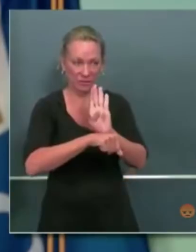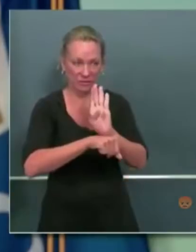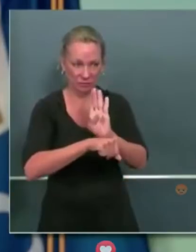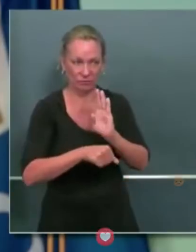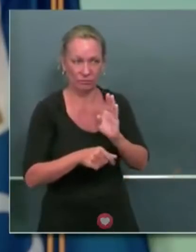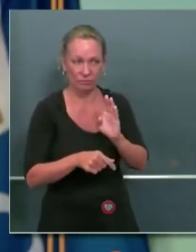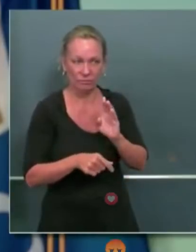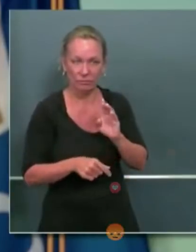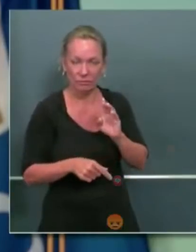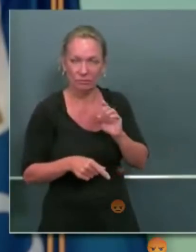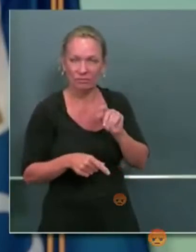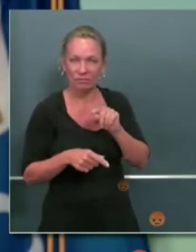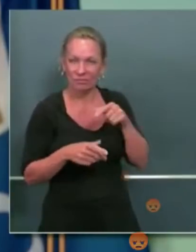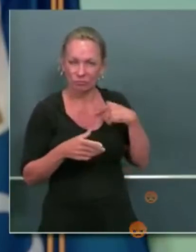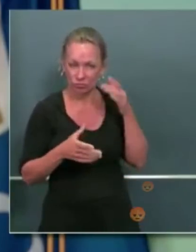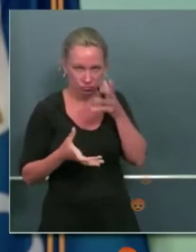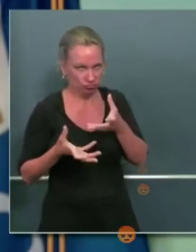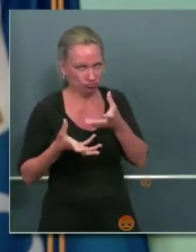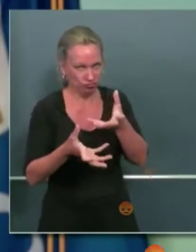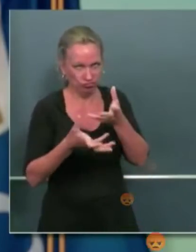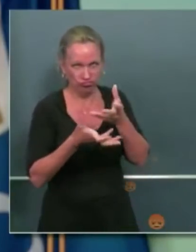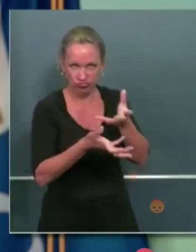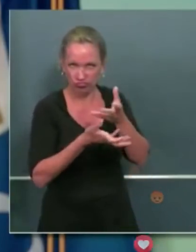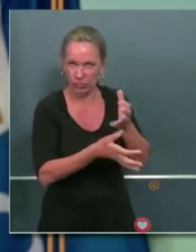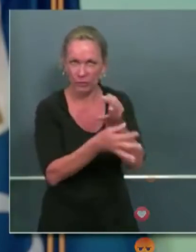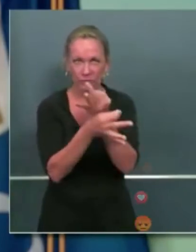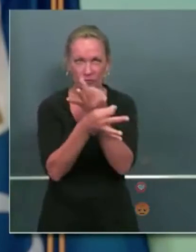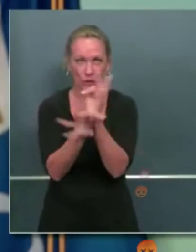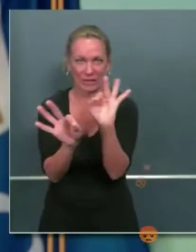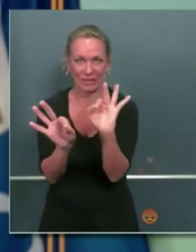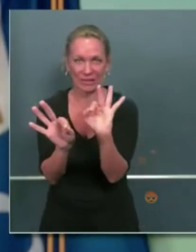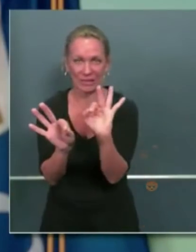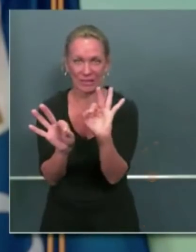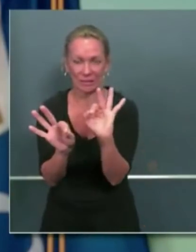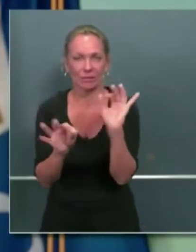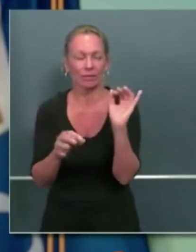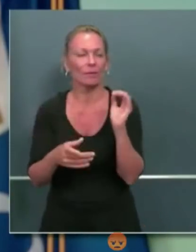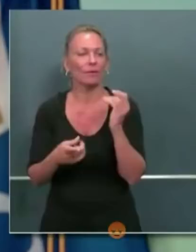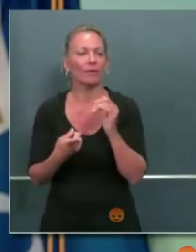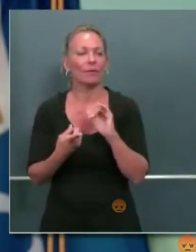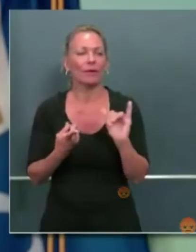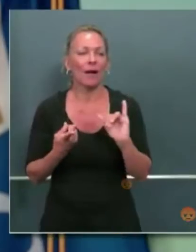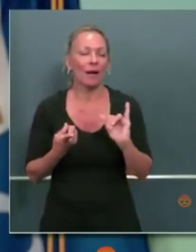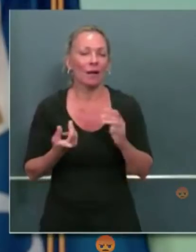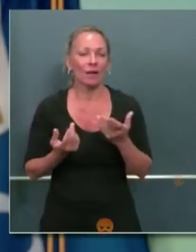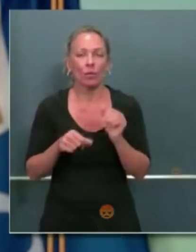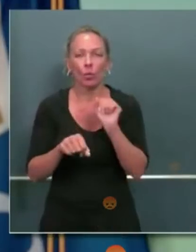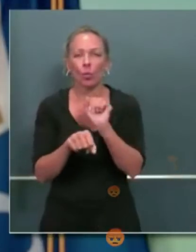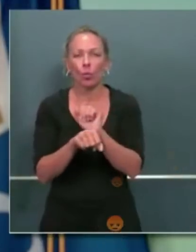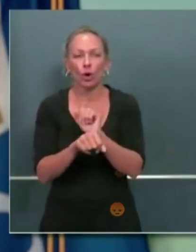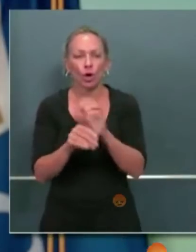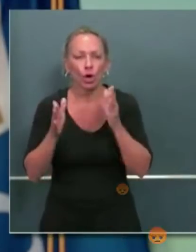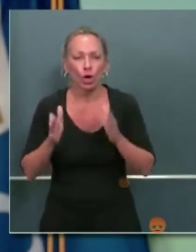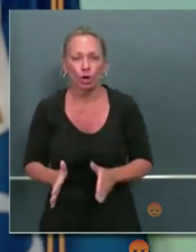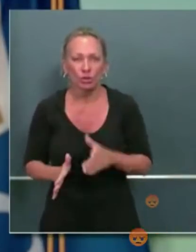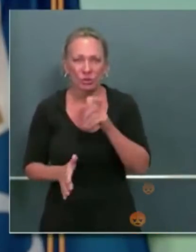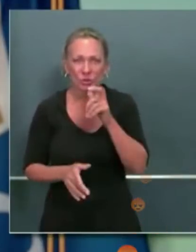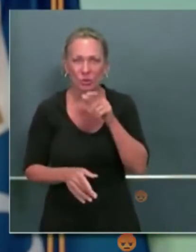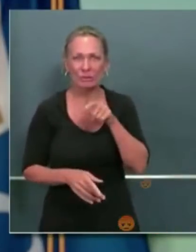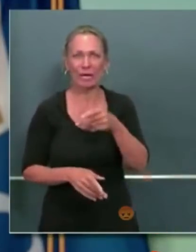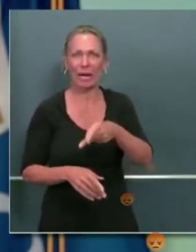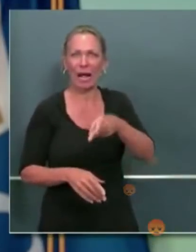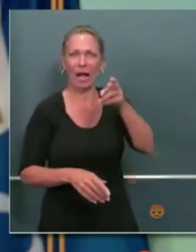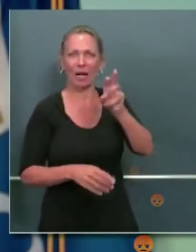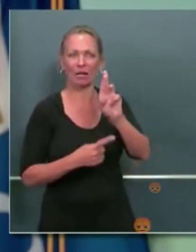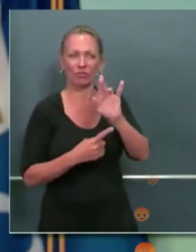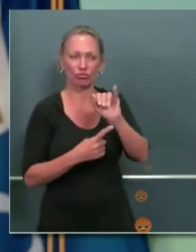phải có đeo khẩu trang, bắt buộc phải đeo khẩu trang, và hiện nay thì California đang có cái chương trình mà phát khẩu trang miễn phí cho những cái nơi mà